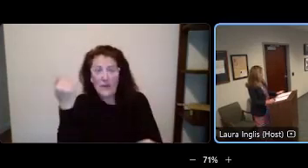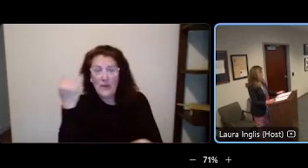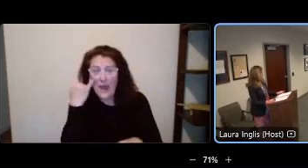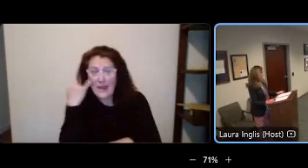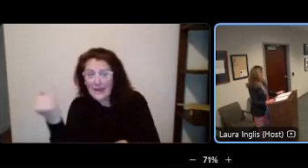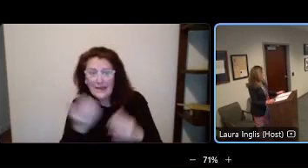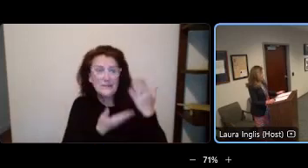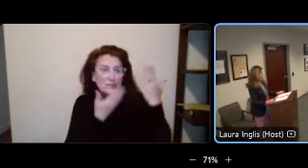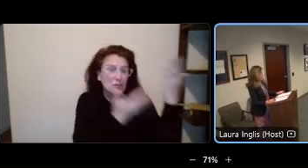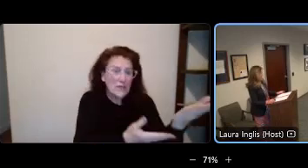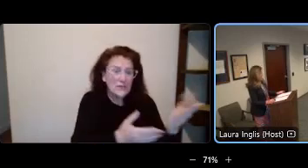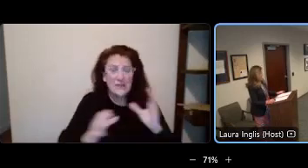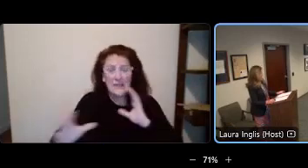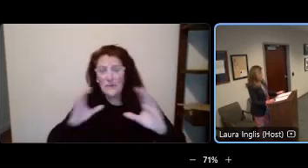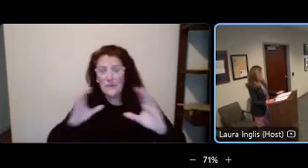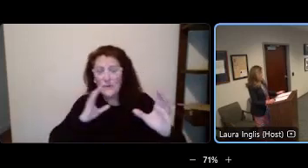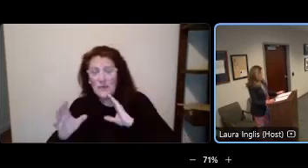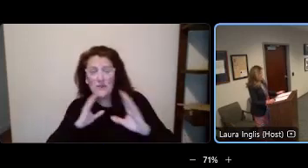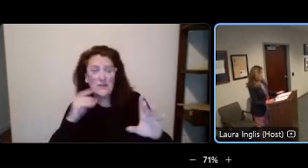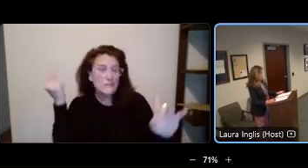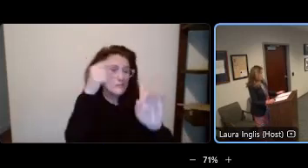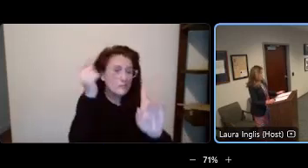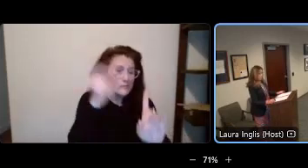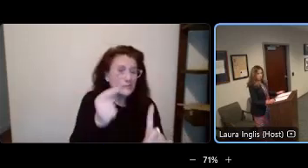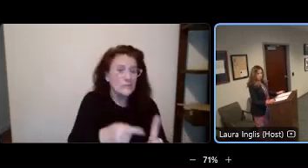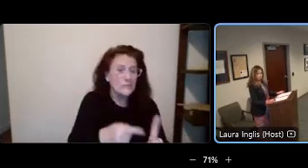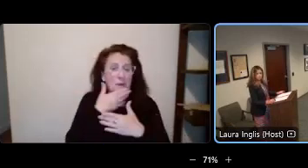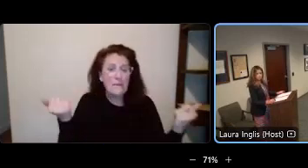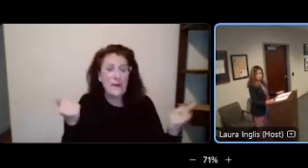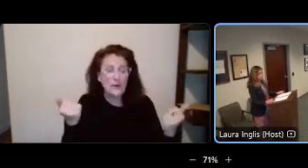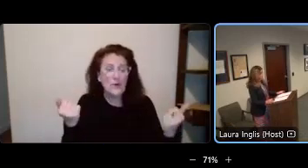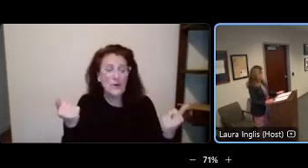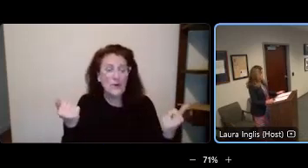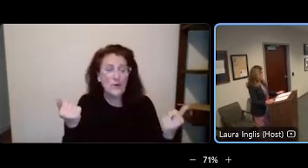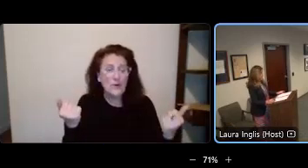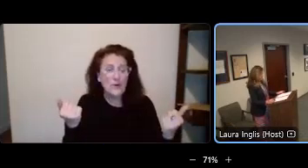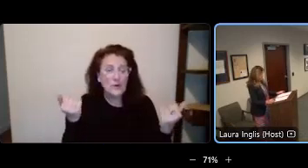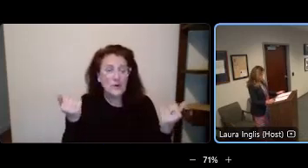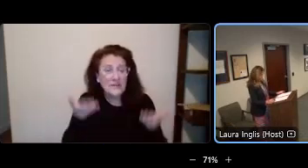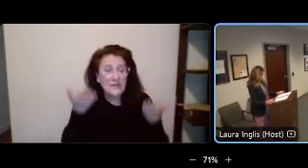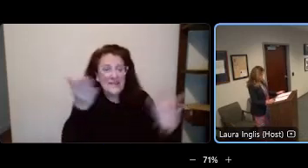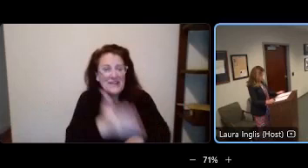be doing or an idea on making a better board, we have a mailbox, the